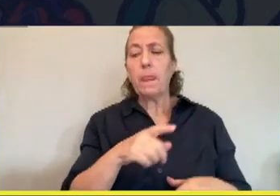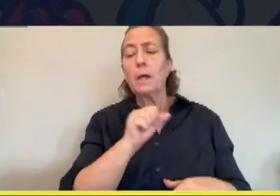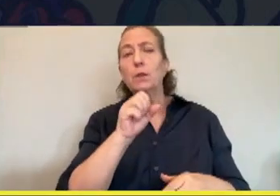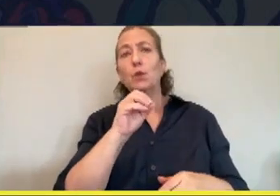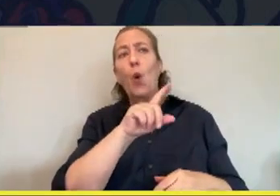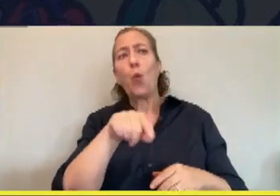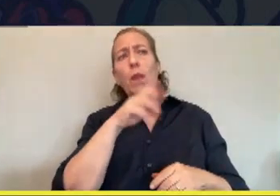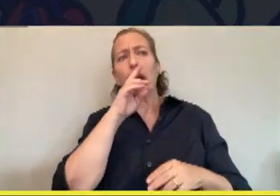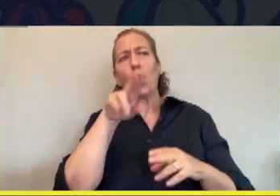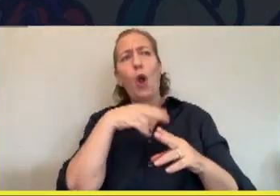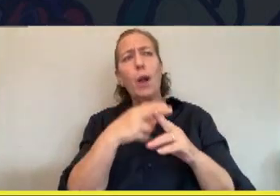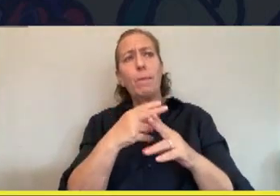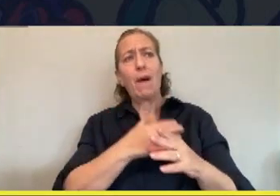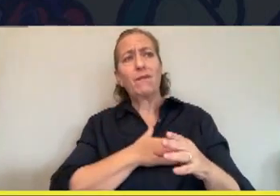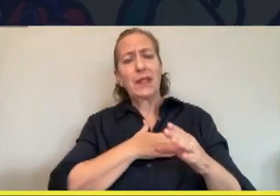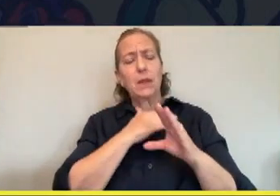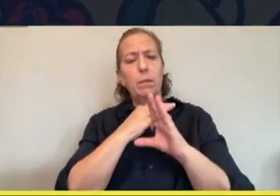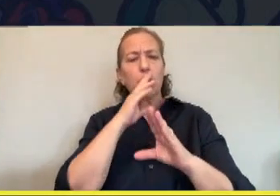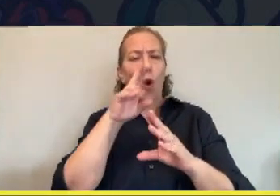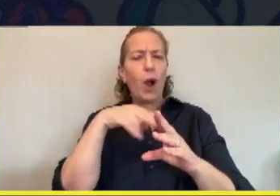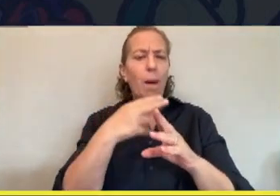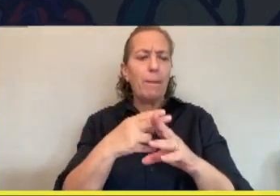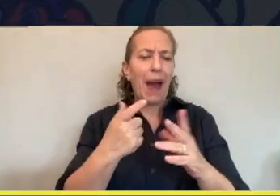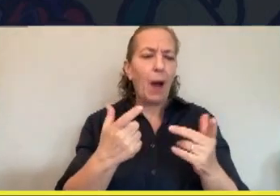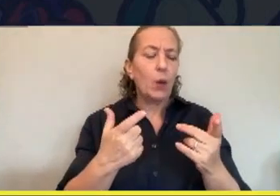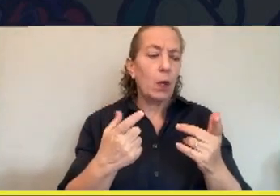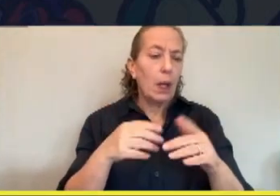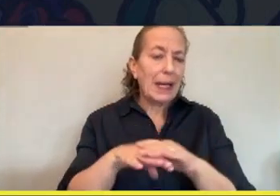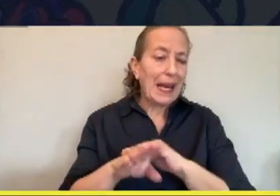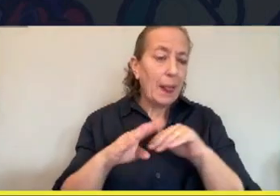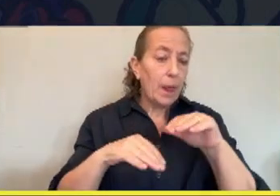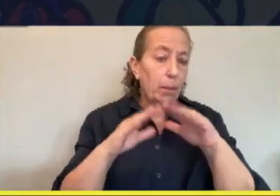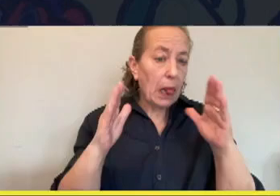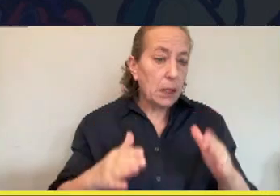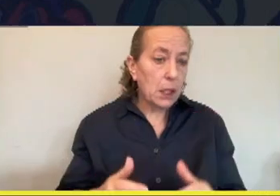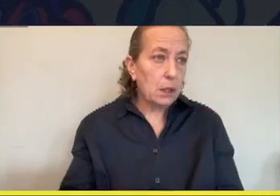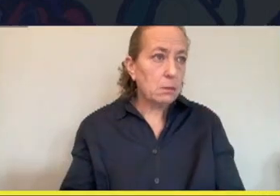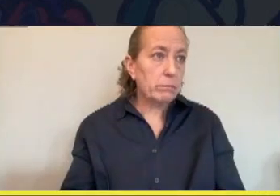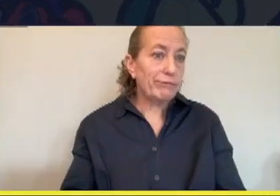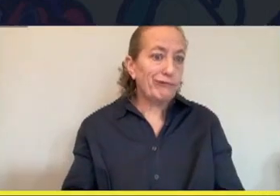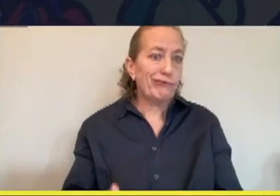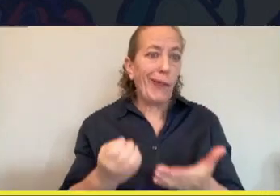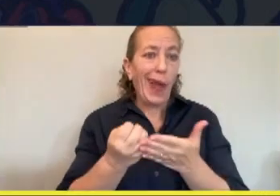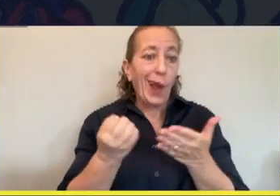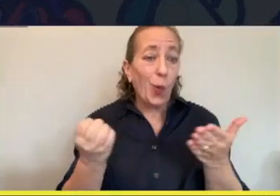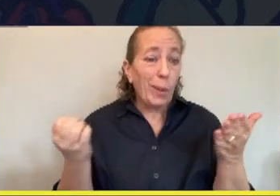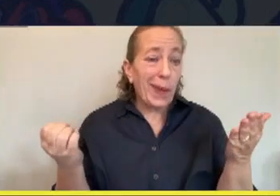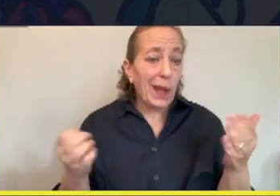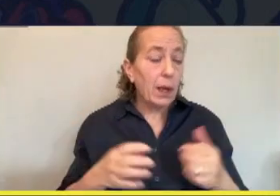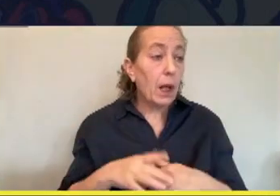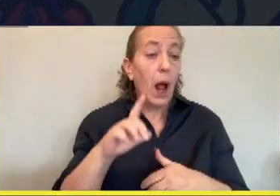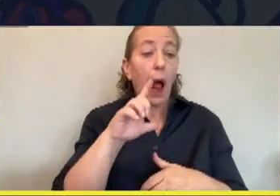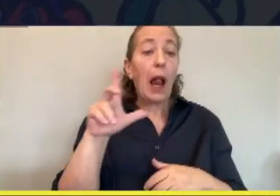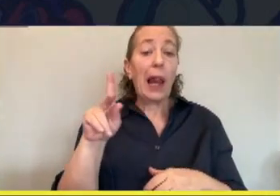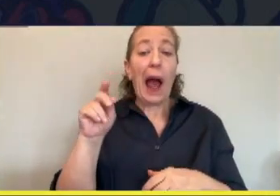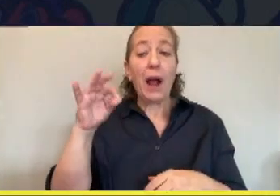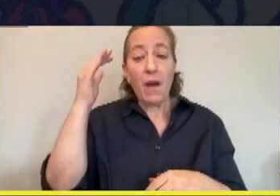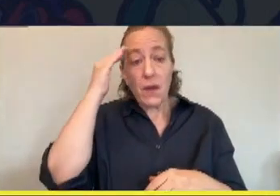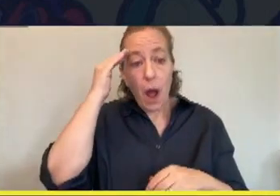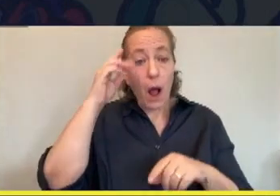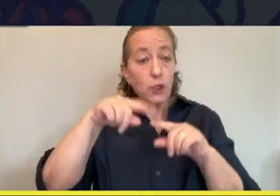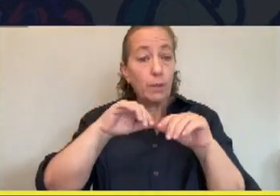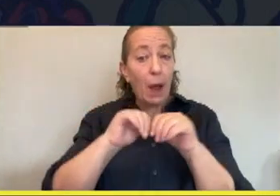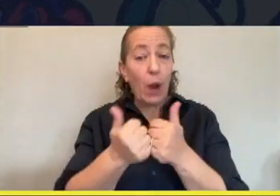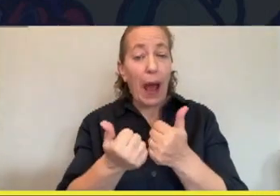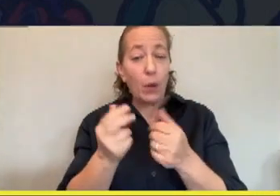they talked about problems with access to buildings, a lack of accessible equipment, lack of knowledge about how to use accessible equipment, and that includes tables